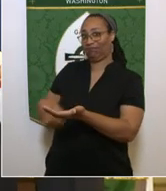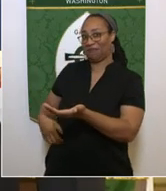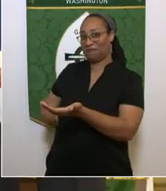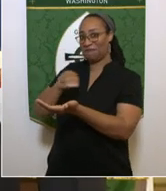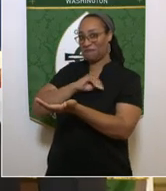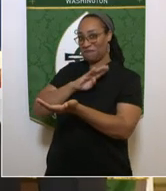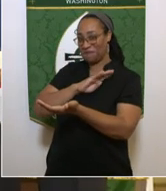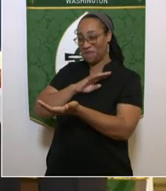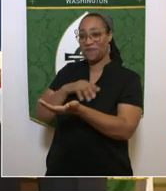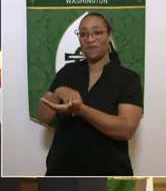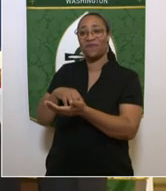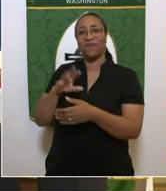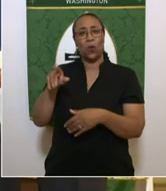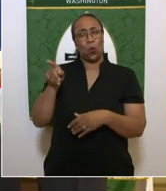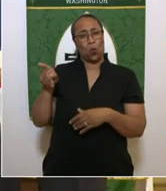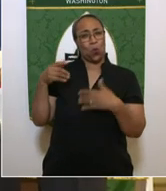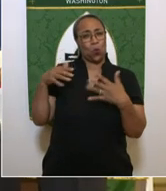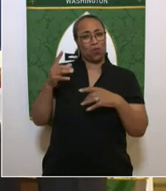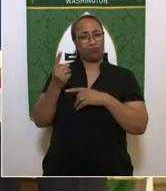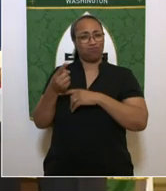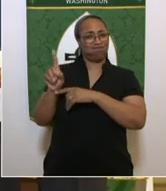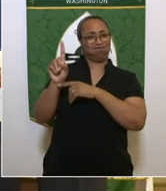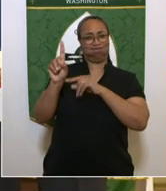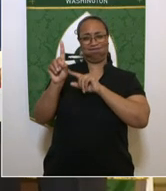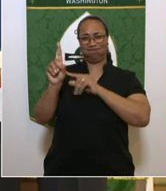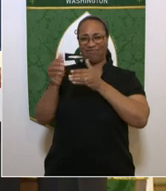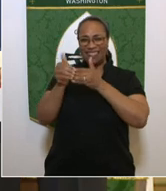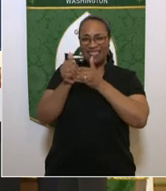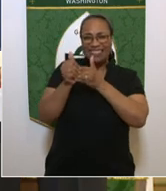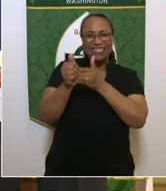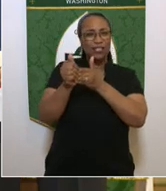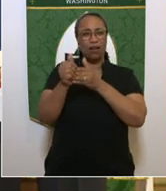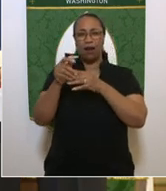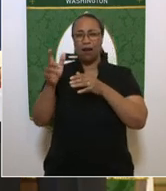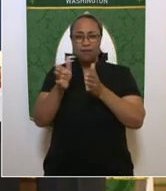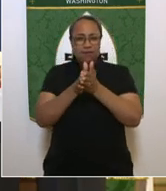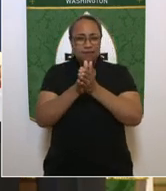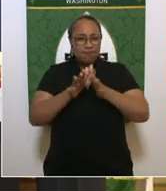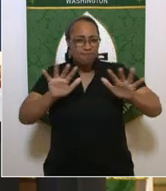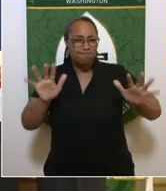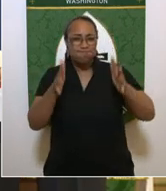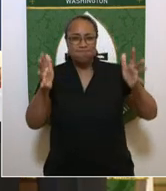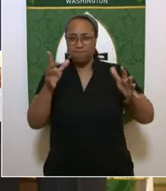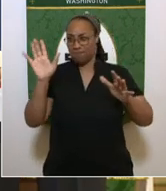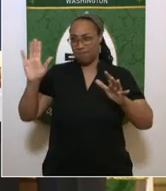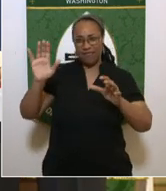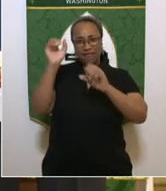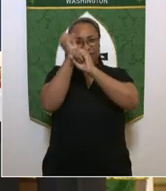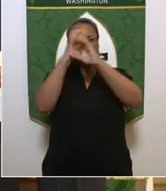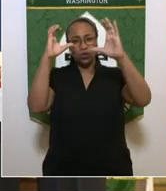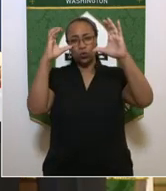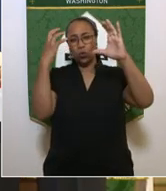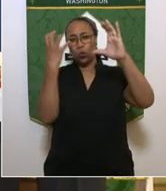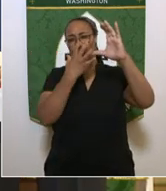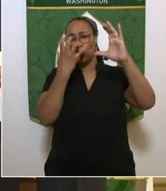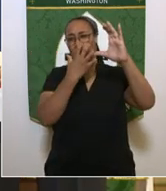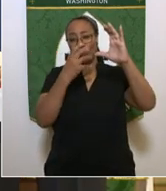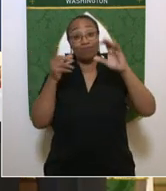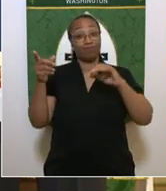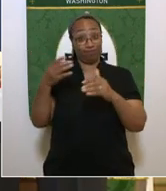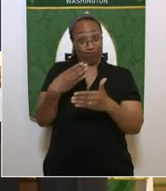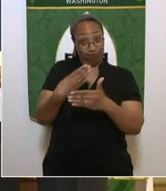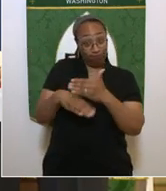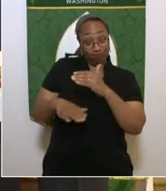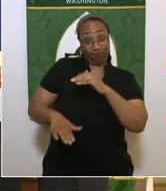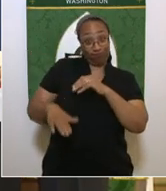dedication and vision. Mayor Muriel Bowser grew up in Washington, D.C. A proud graduate of D.C. public schools, Mayor